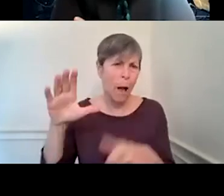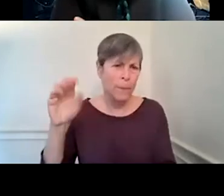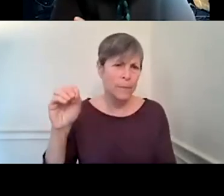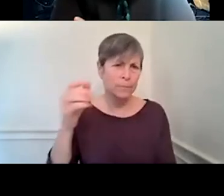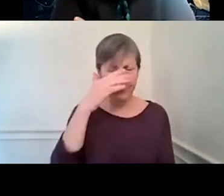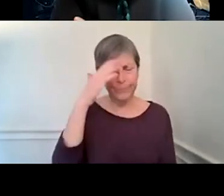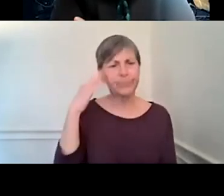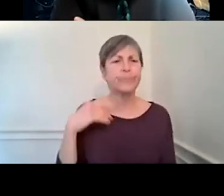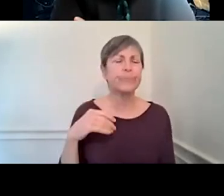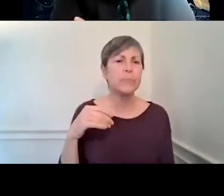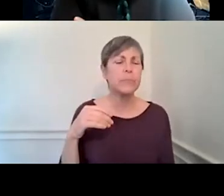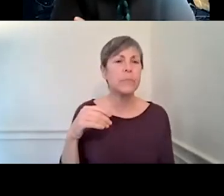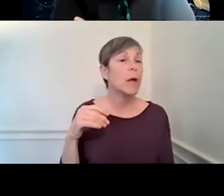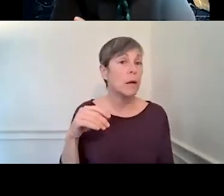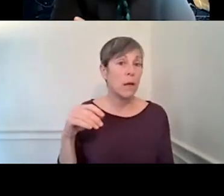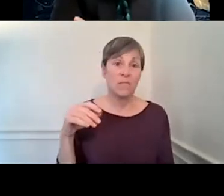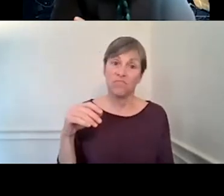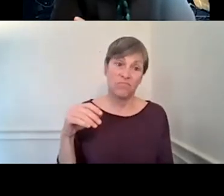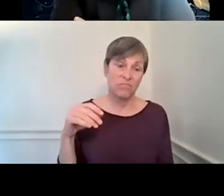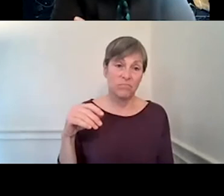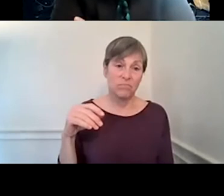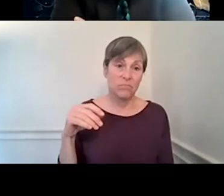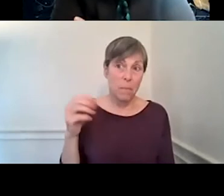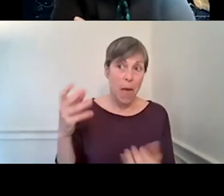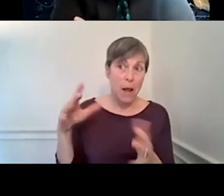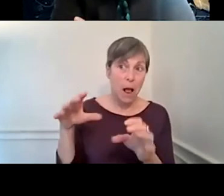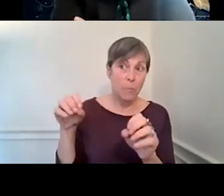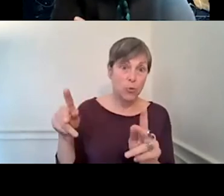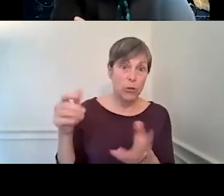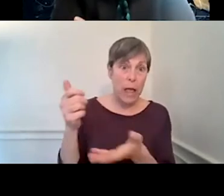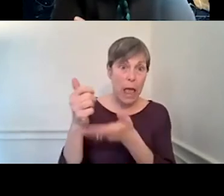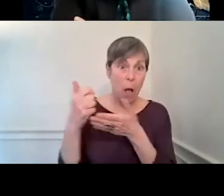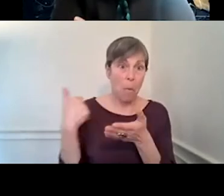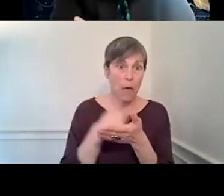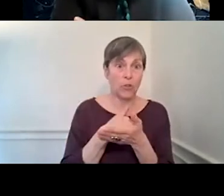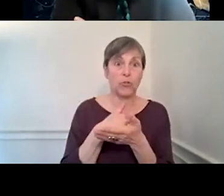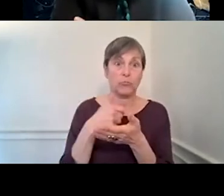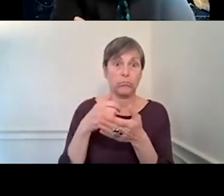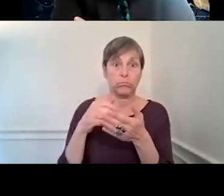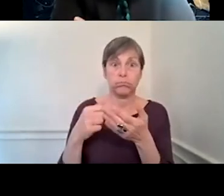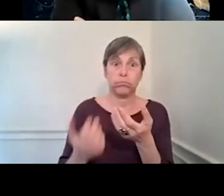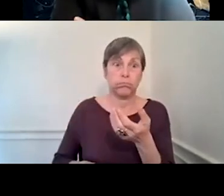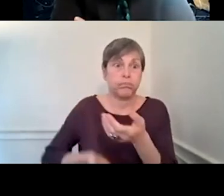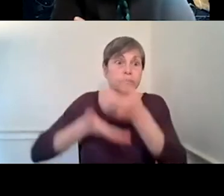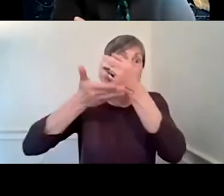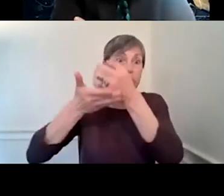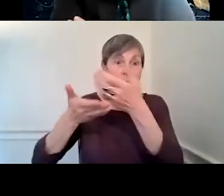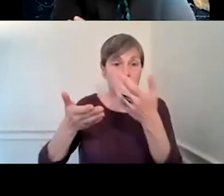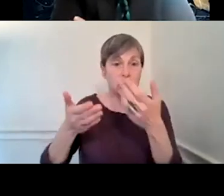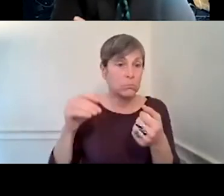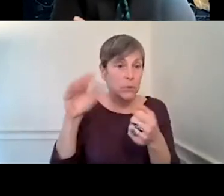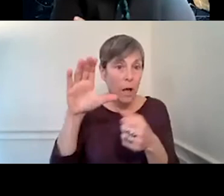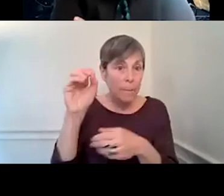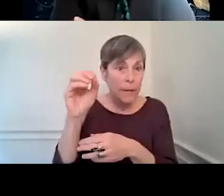There's opportunities to really contribute to the bottom line, particularly if you have P&L, profit and